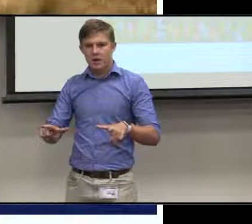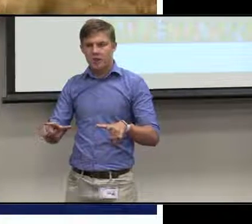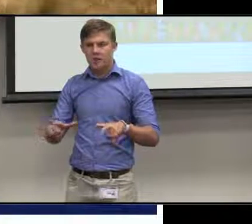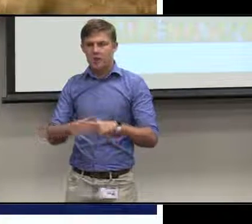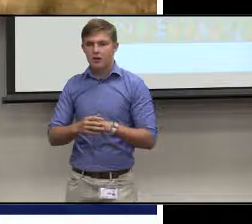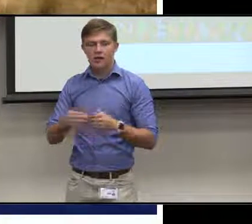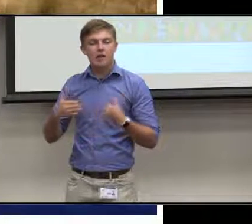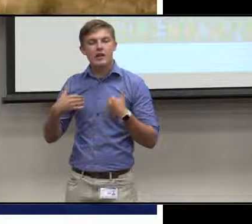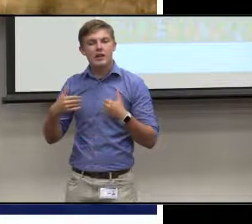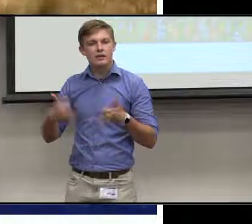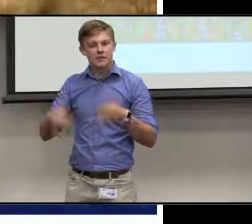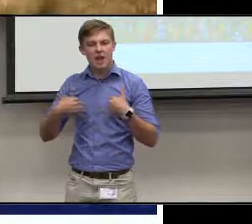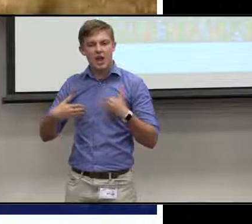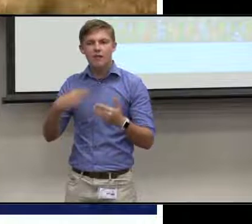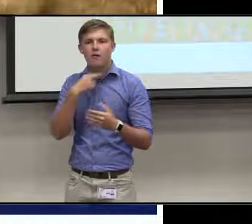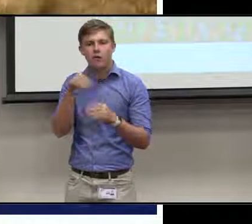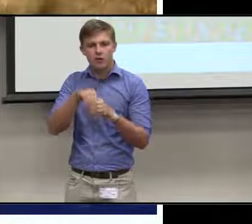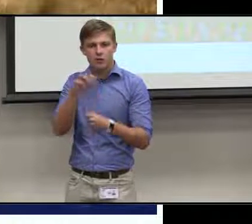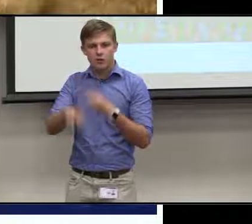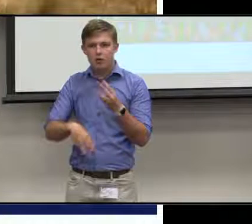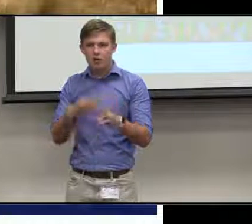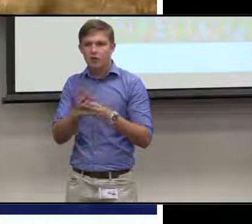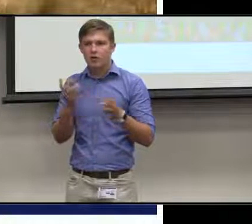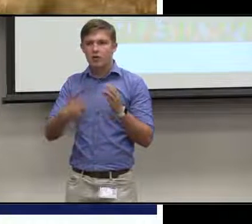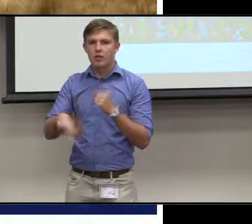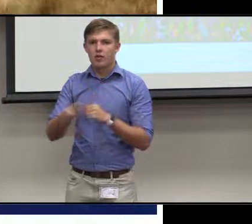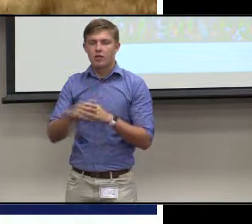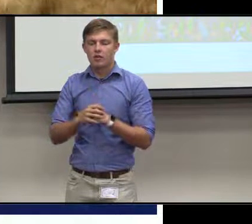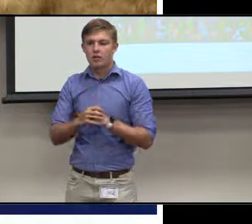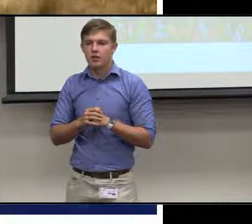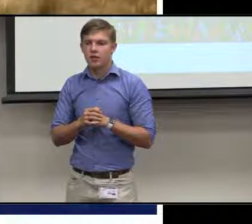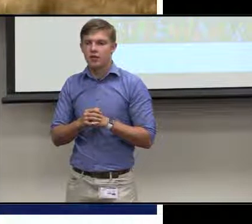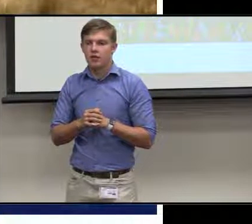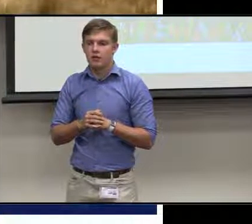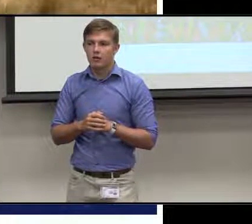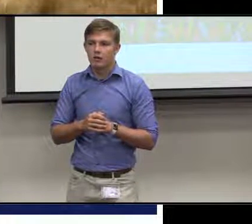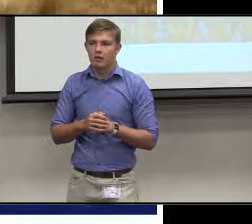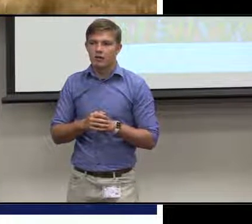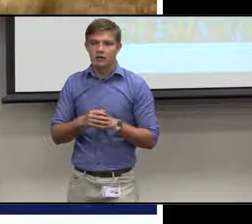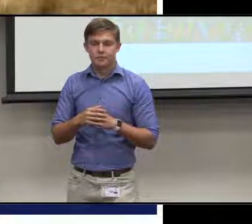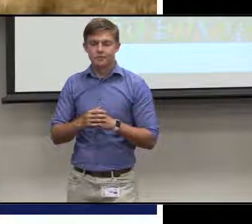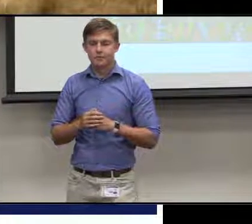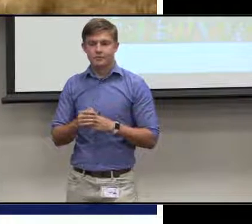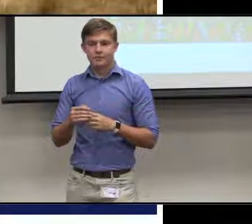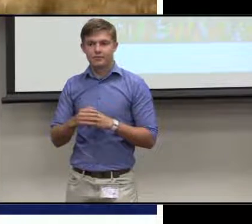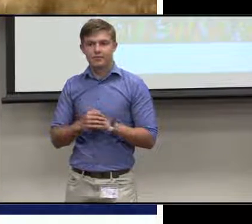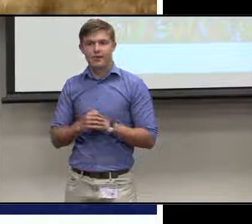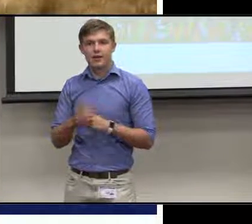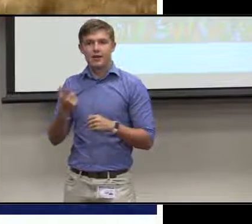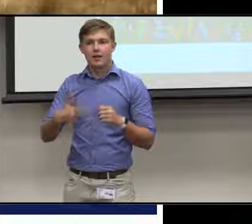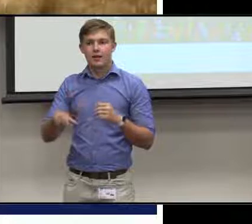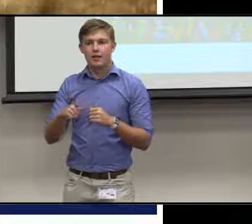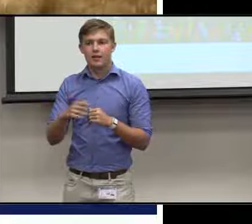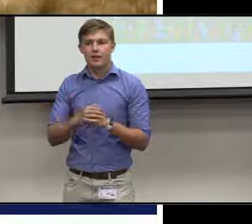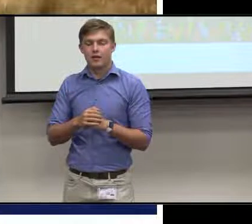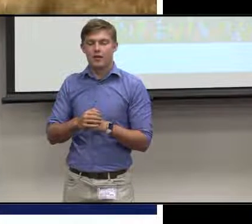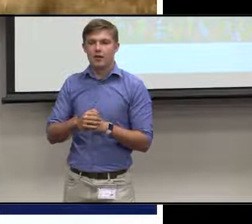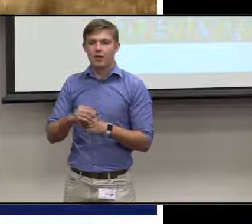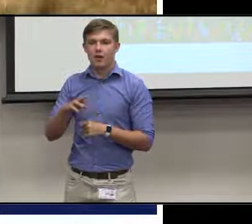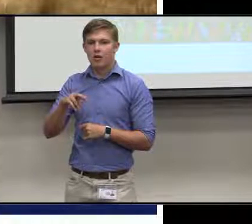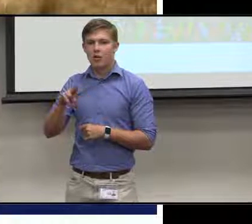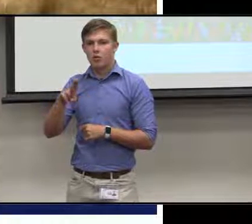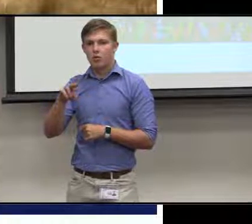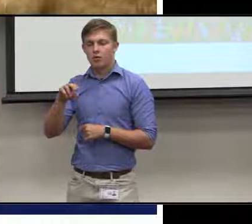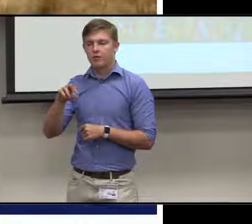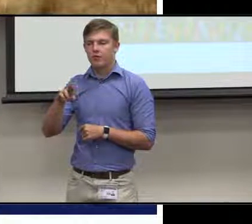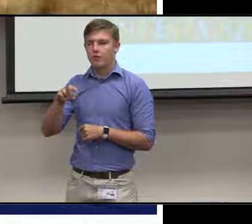world, though, even though they're small. They are the America's Cup champion, the yachting champion. They are often the rugby champion, although they're not